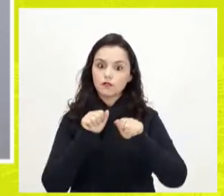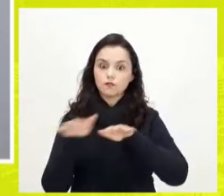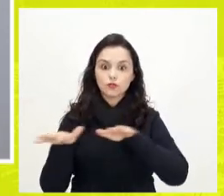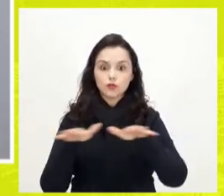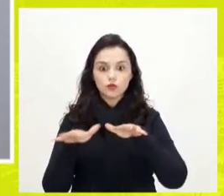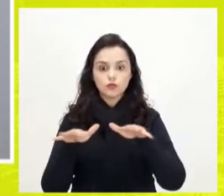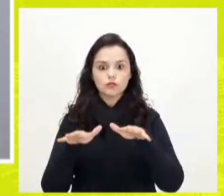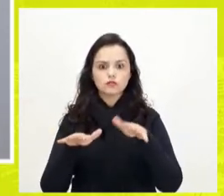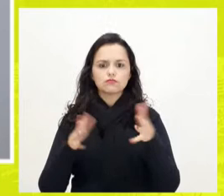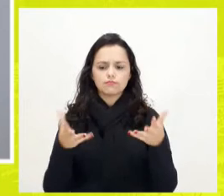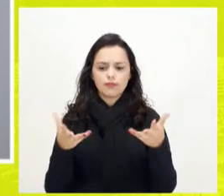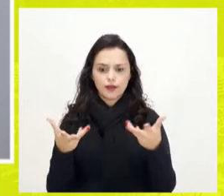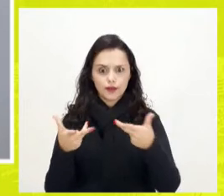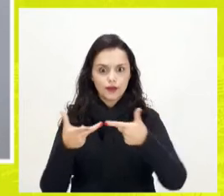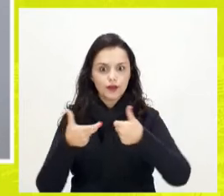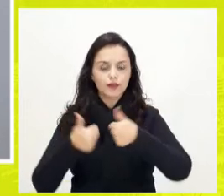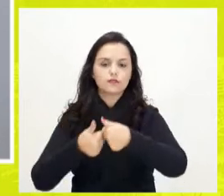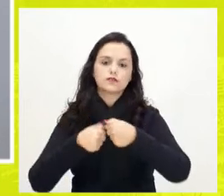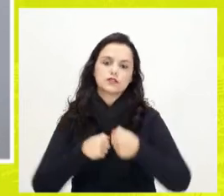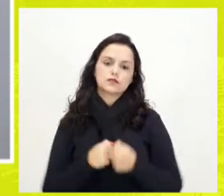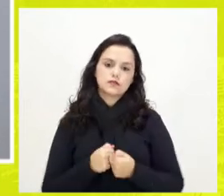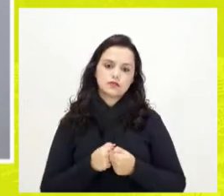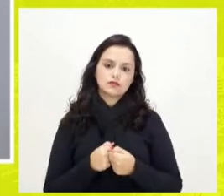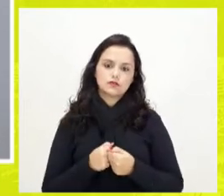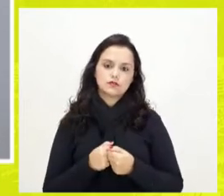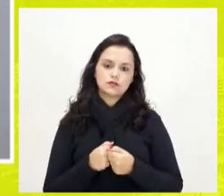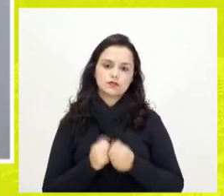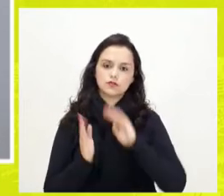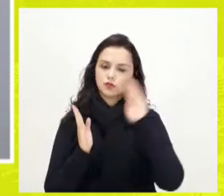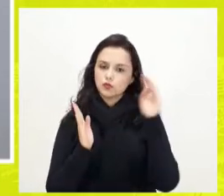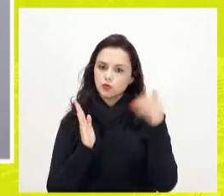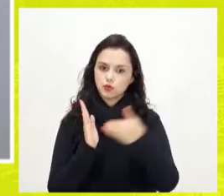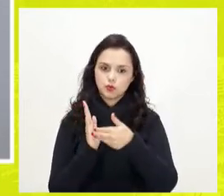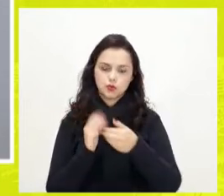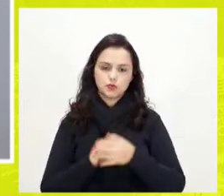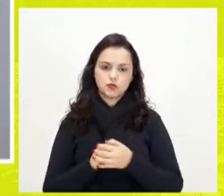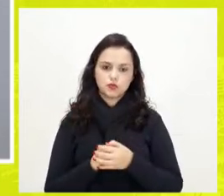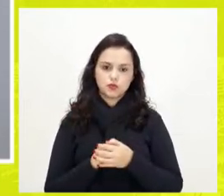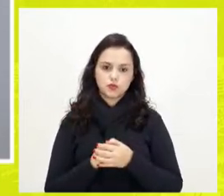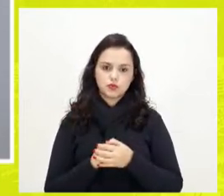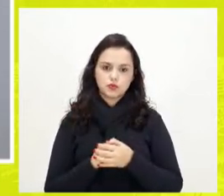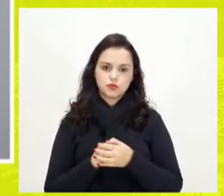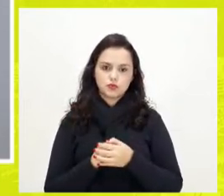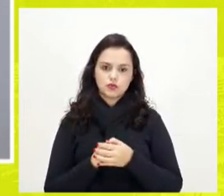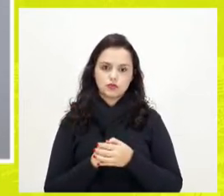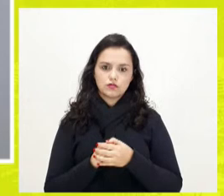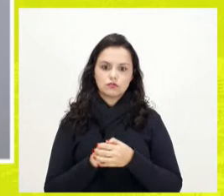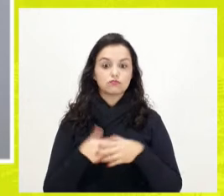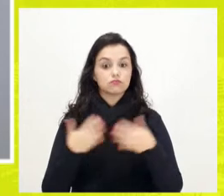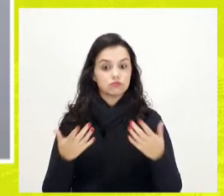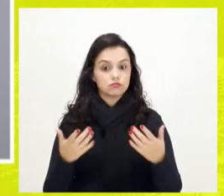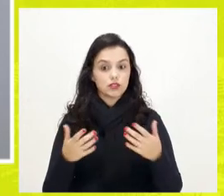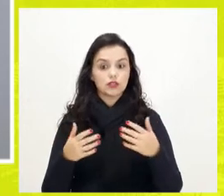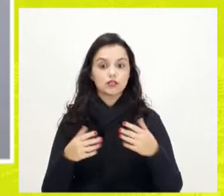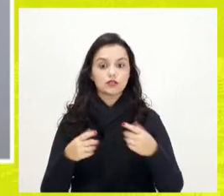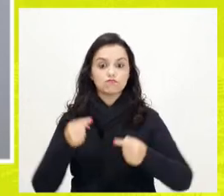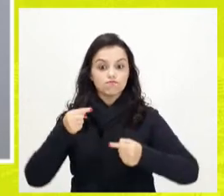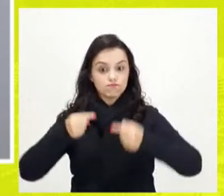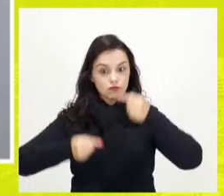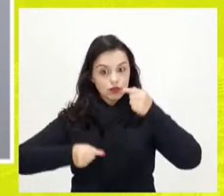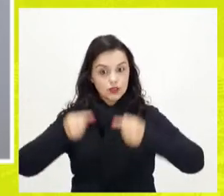we have to create workflows among these actors among these players to have a